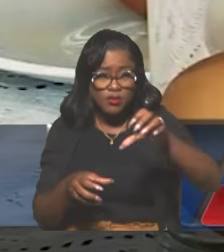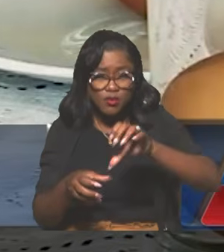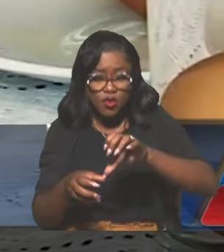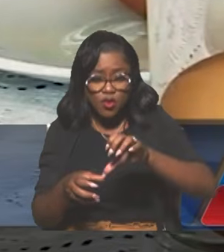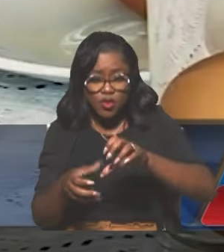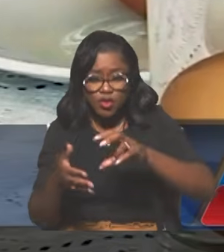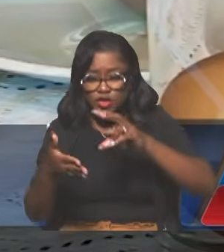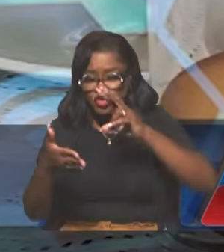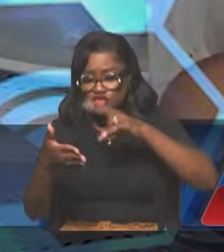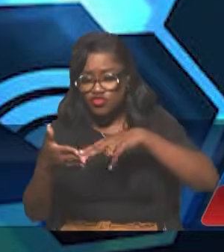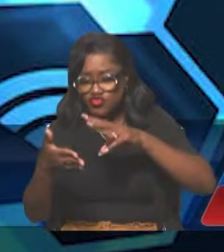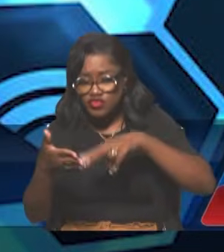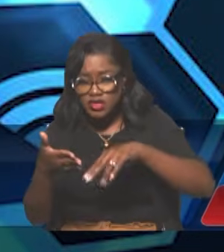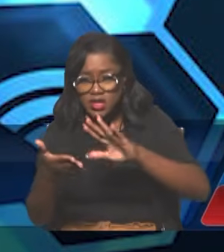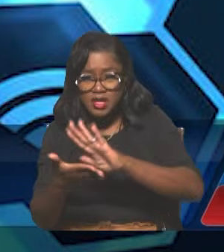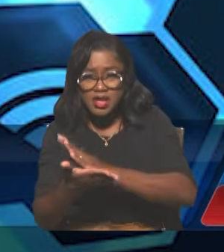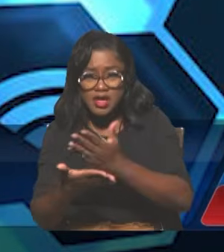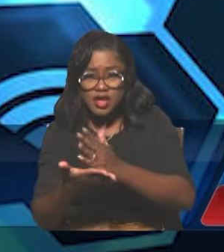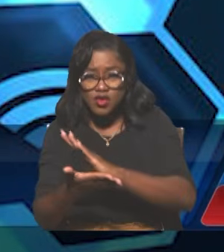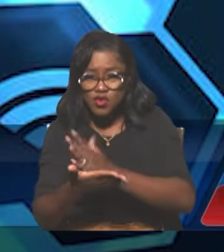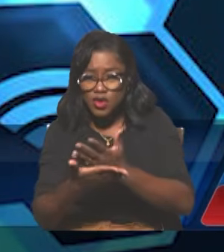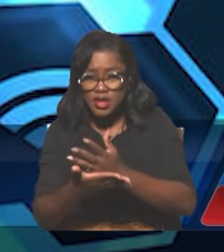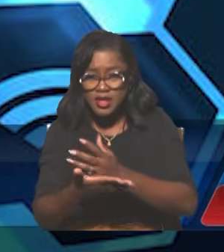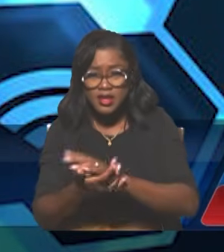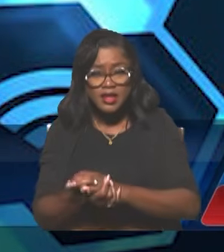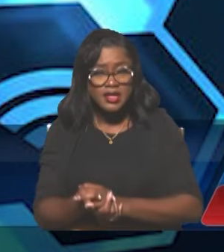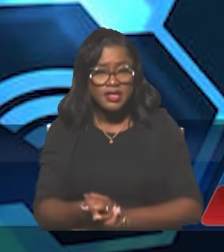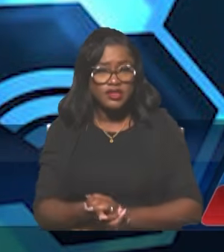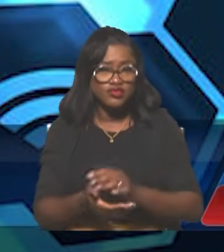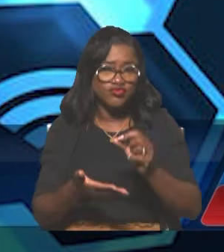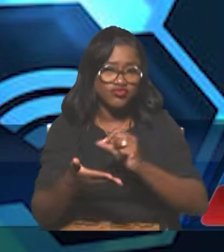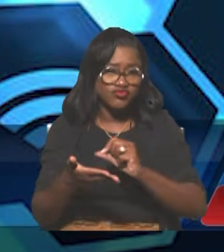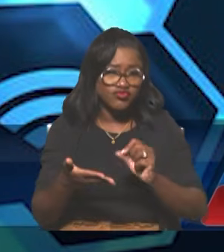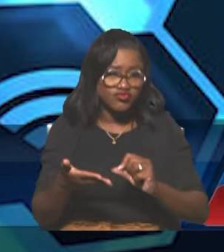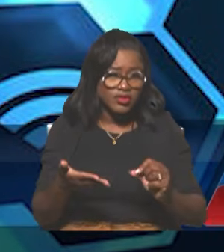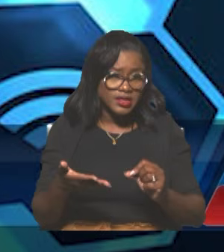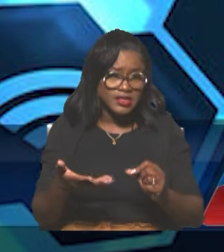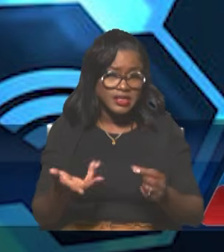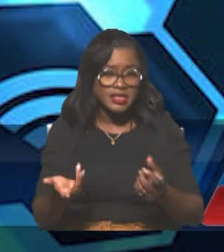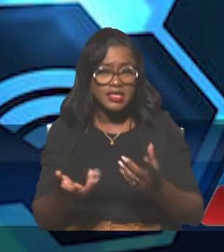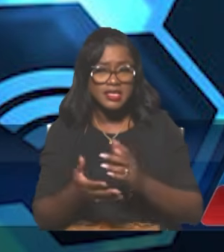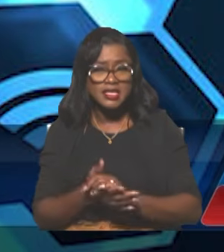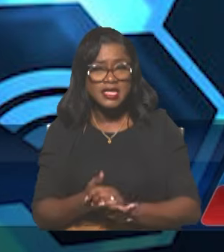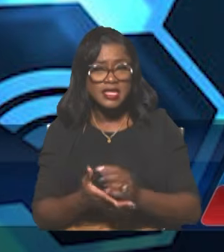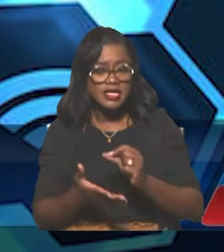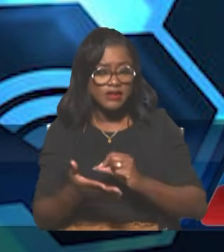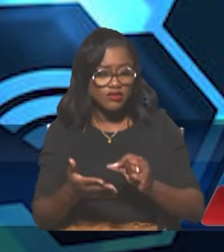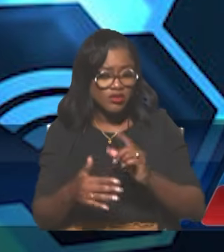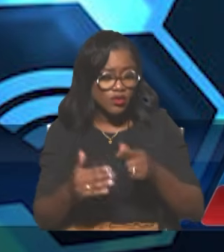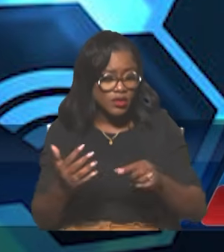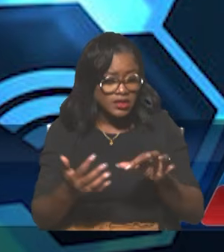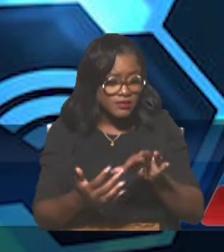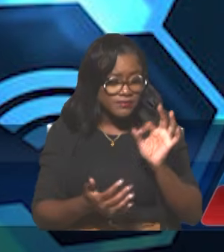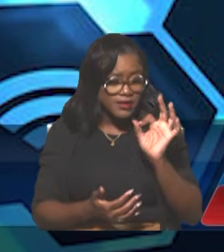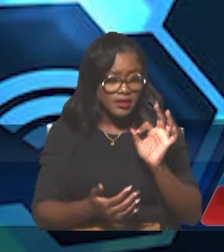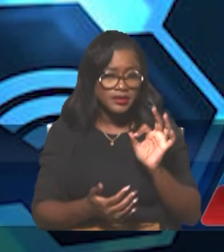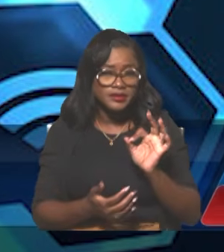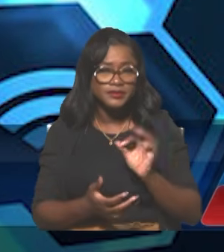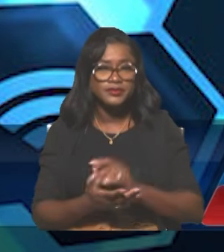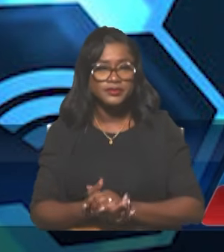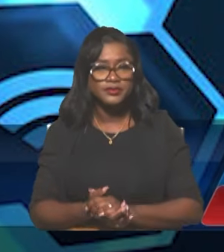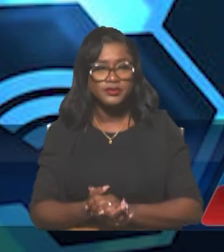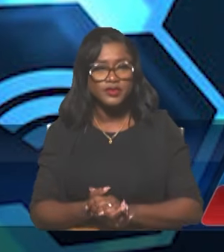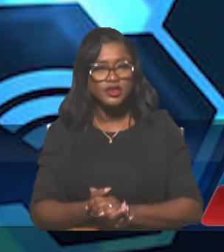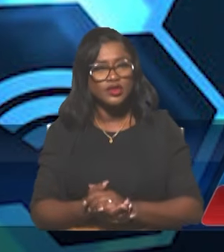reading in the cooking lab because you have to read the recipe. You're doing writing in the innovation lab because you have to write down your findings. So it was